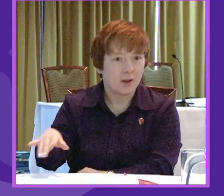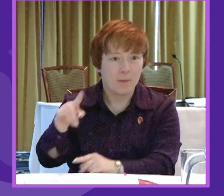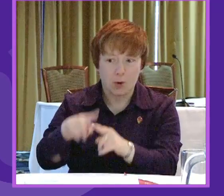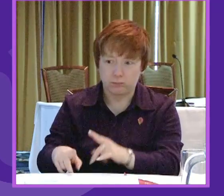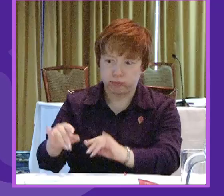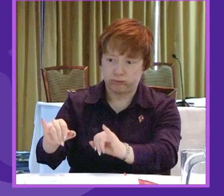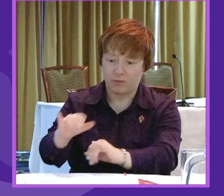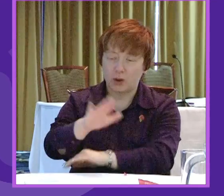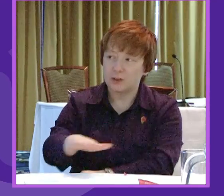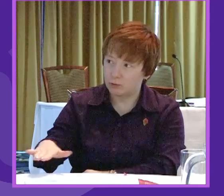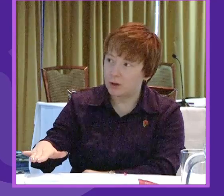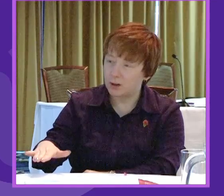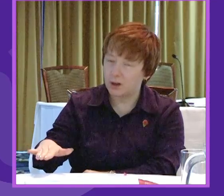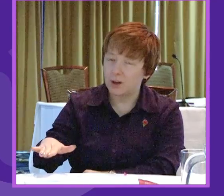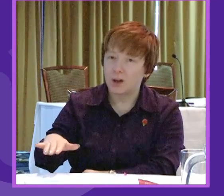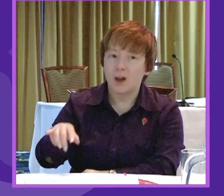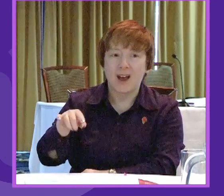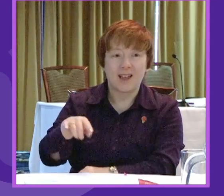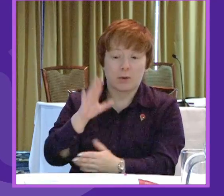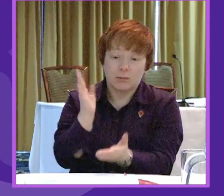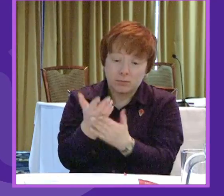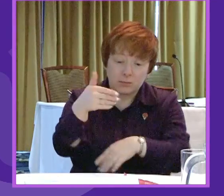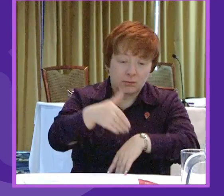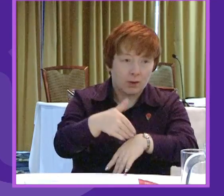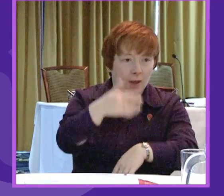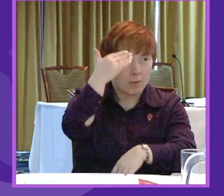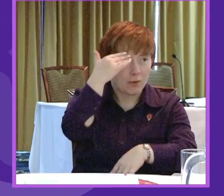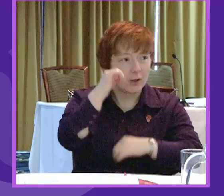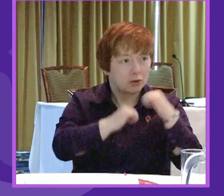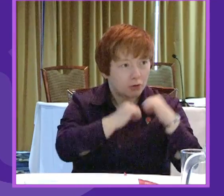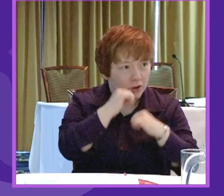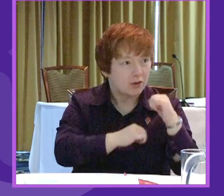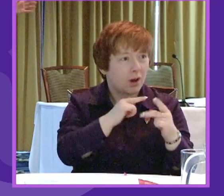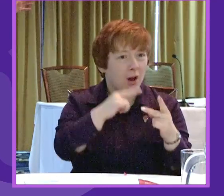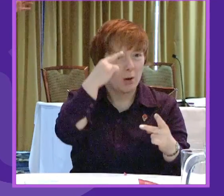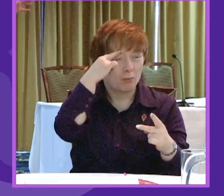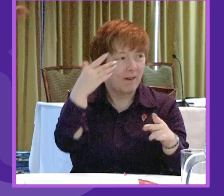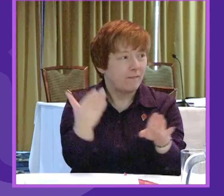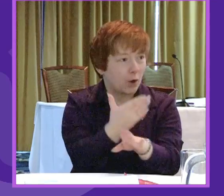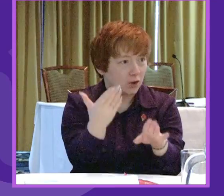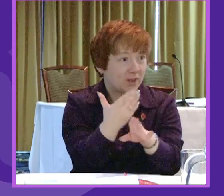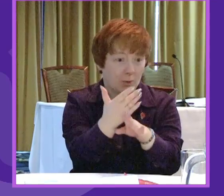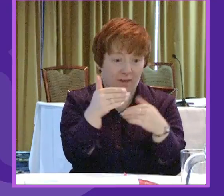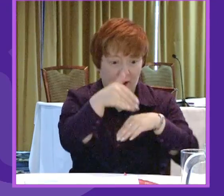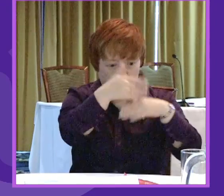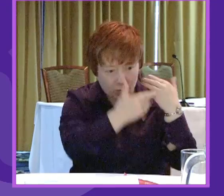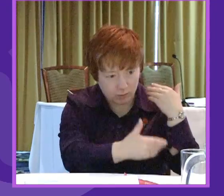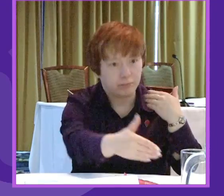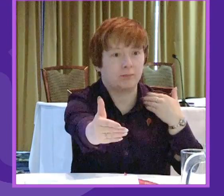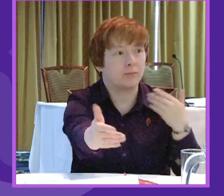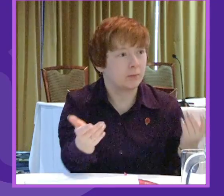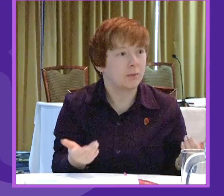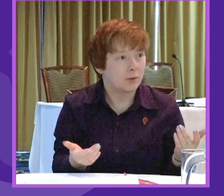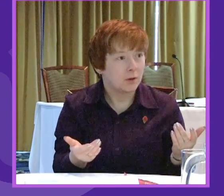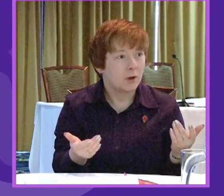most acutely, and it actually has a real impact on brain structure, brain functioning, which